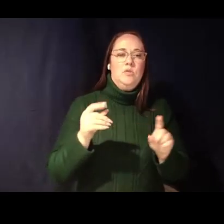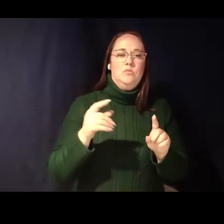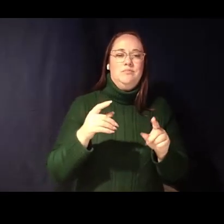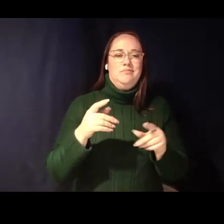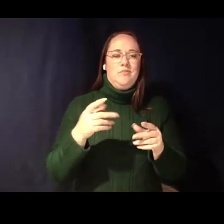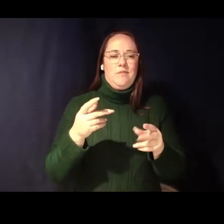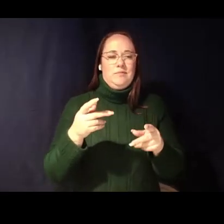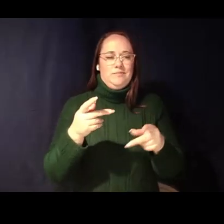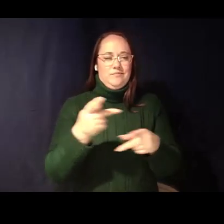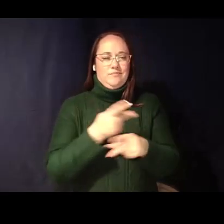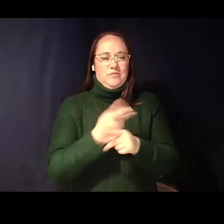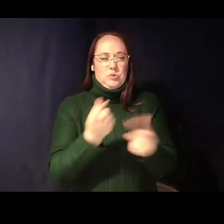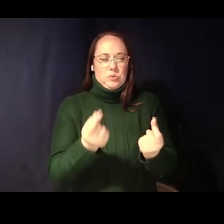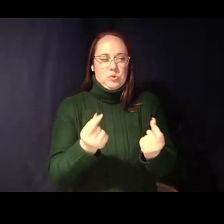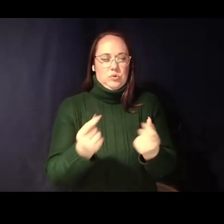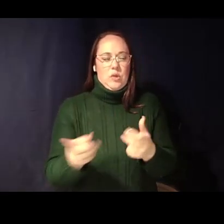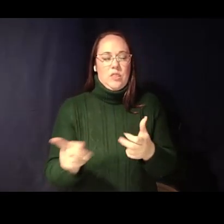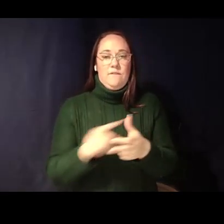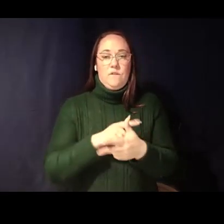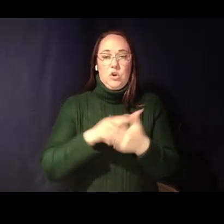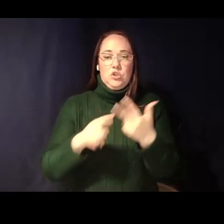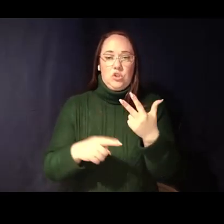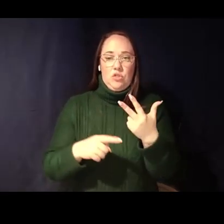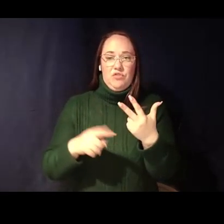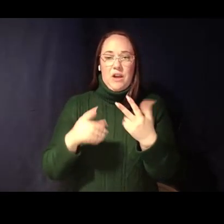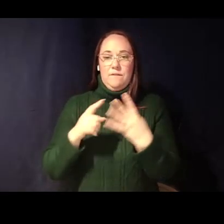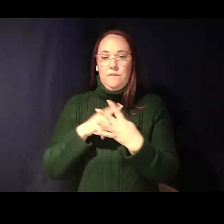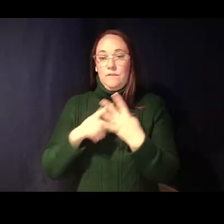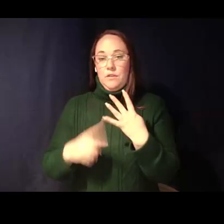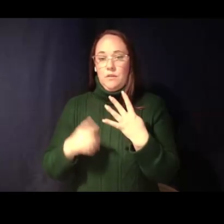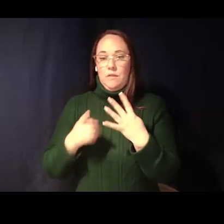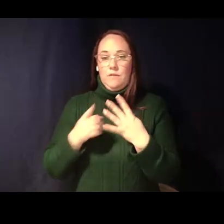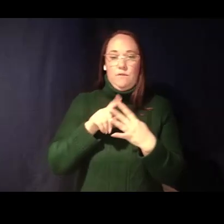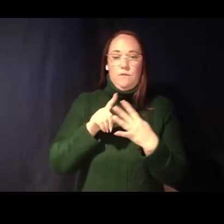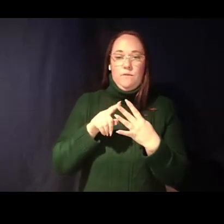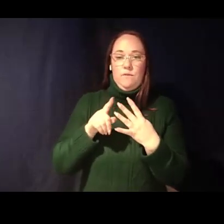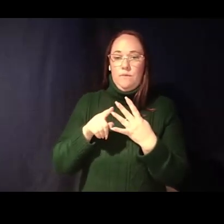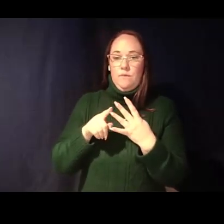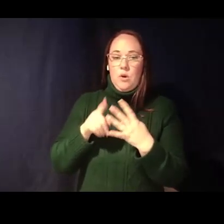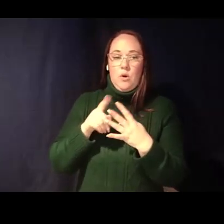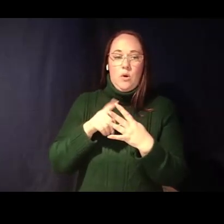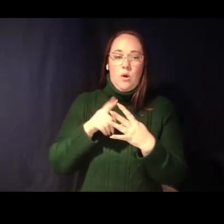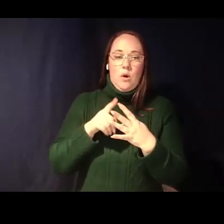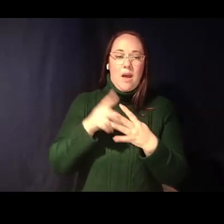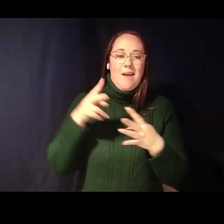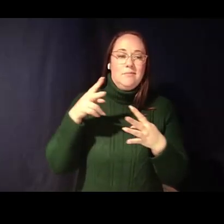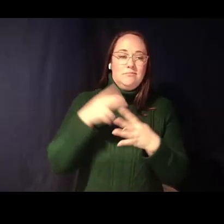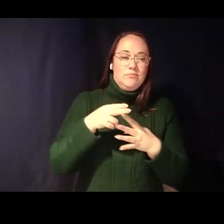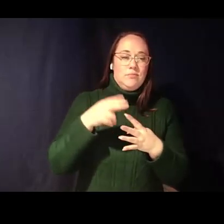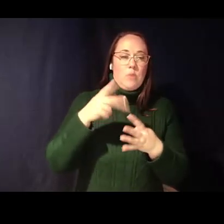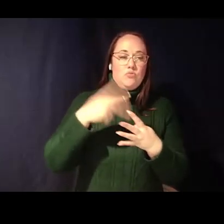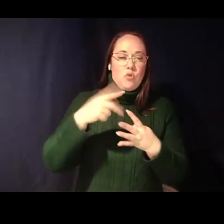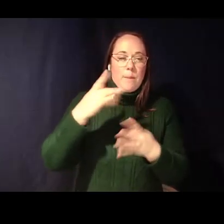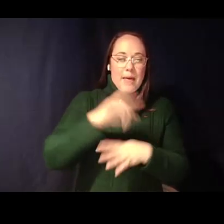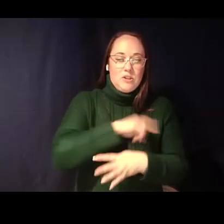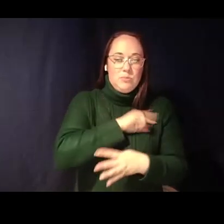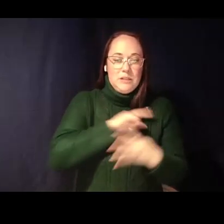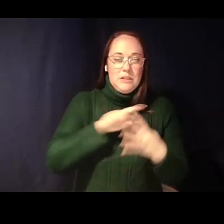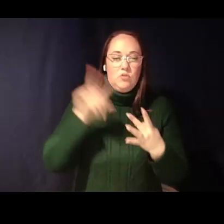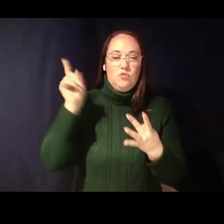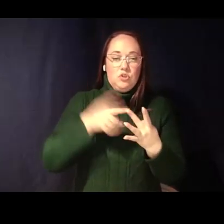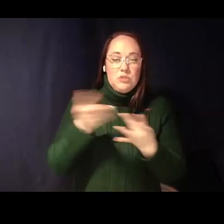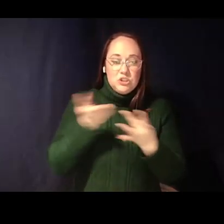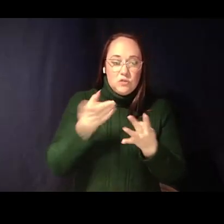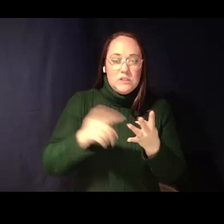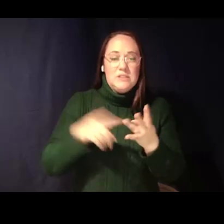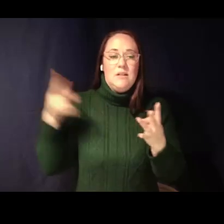costs. And the first three of those levers are very blunt instruments: cutting program eligibility, reducing services that are covered, cutting